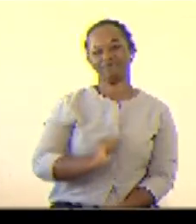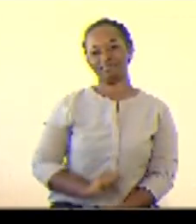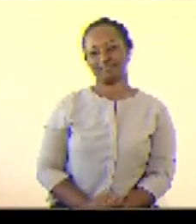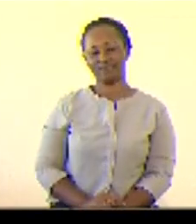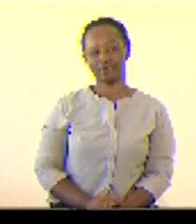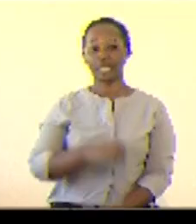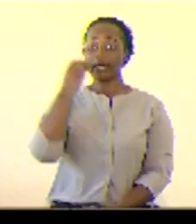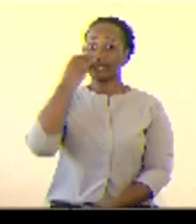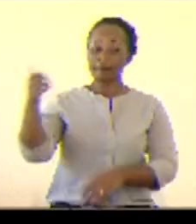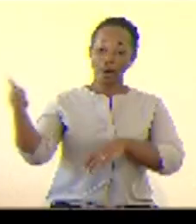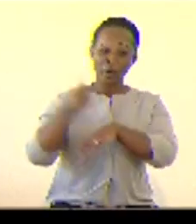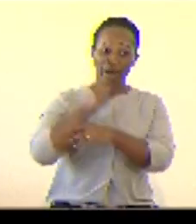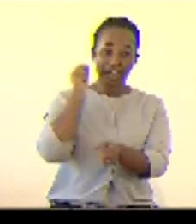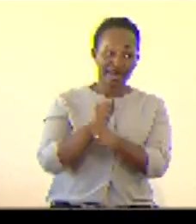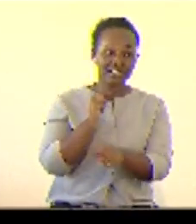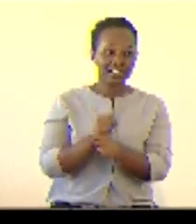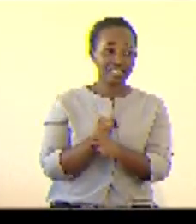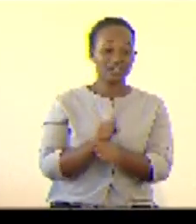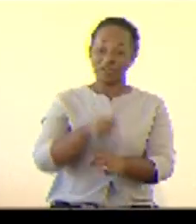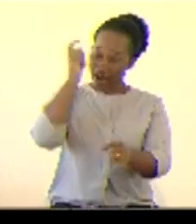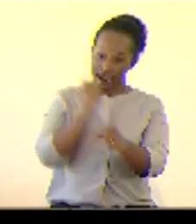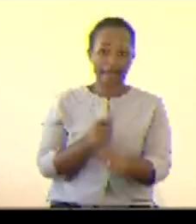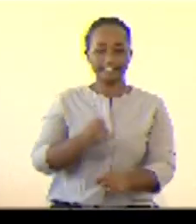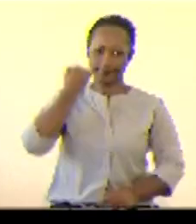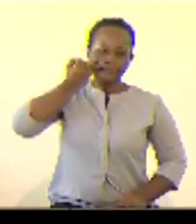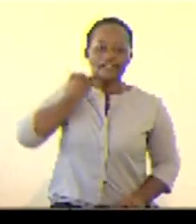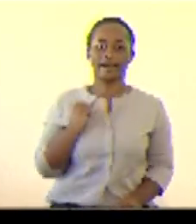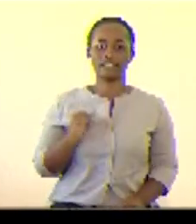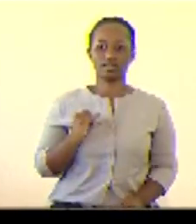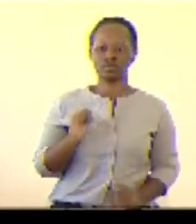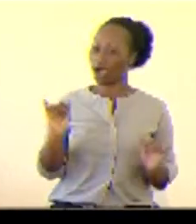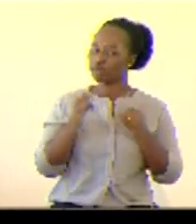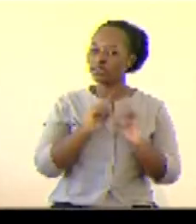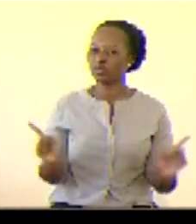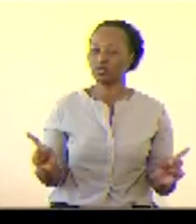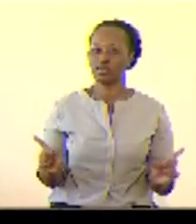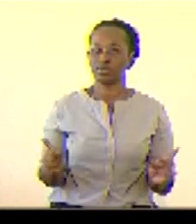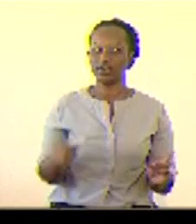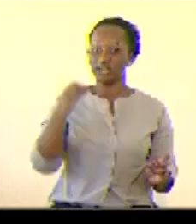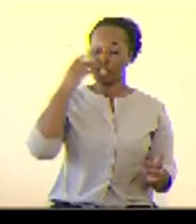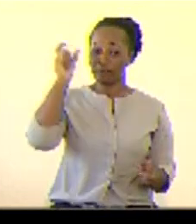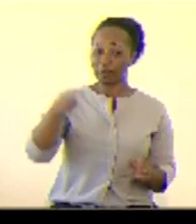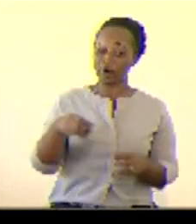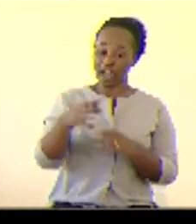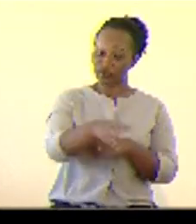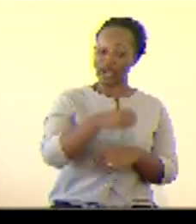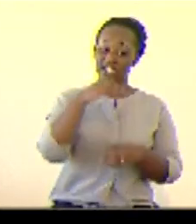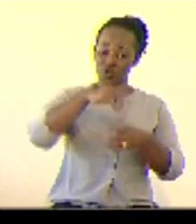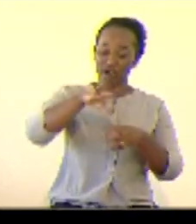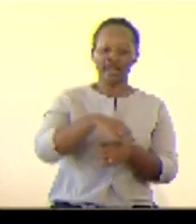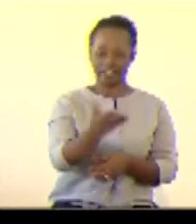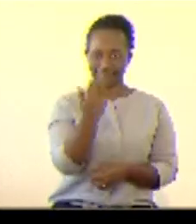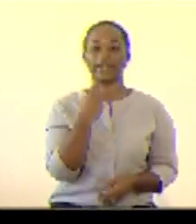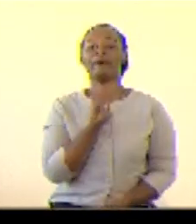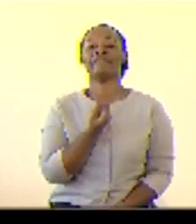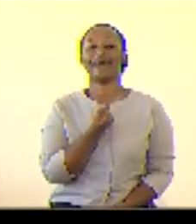If you employ them, you be tough on them. Be hard on them. If comes to take sugar, make sure he brings money. Should not